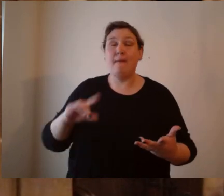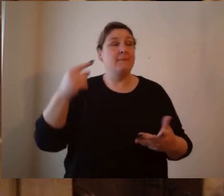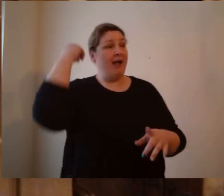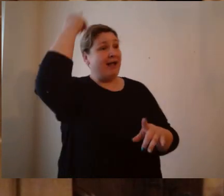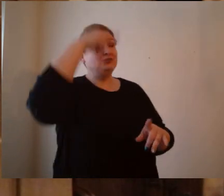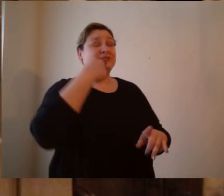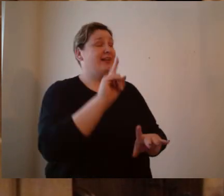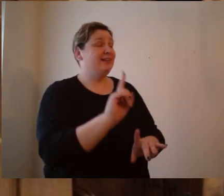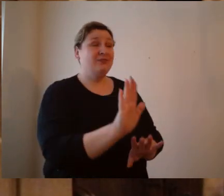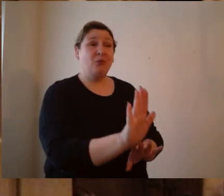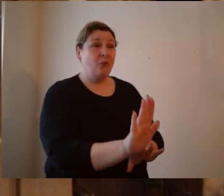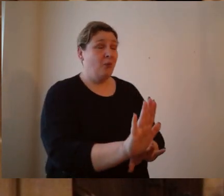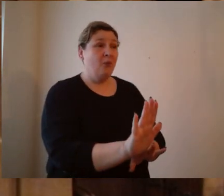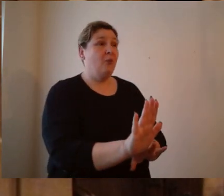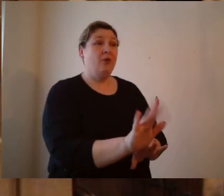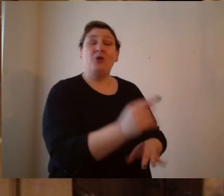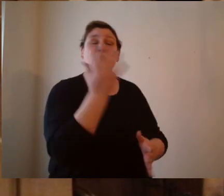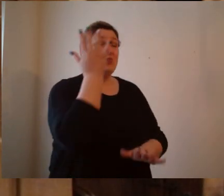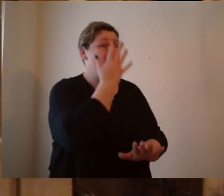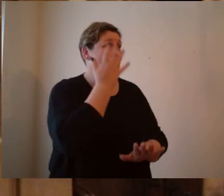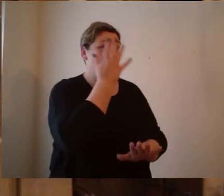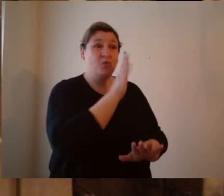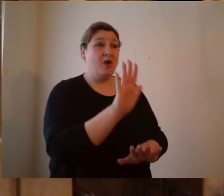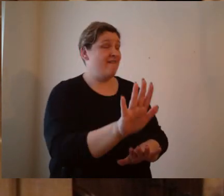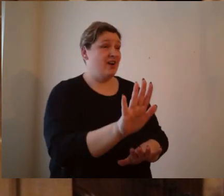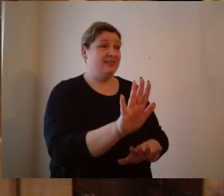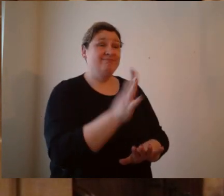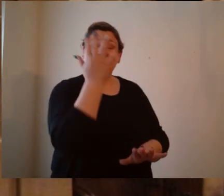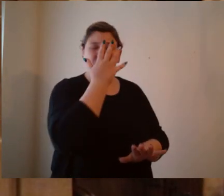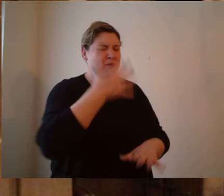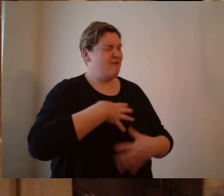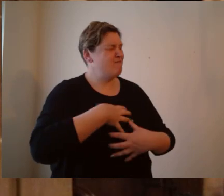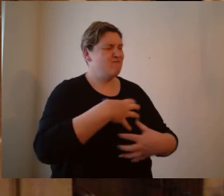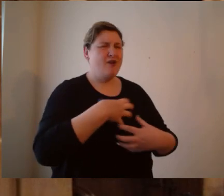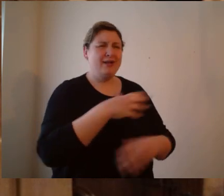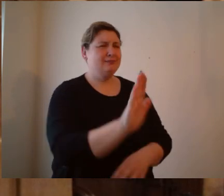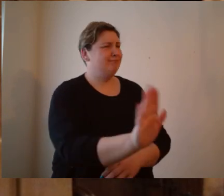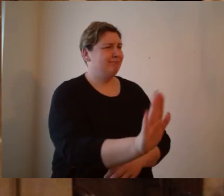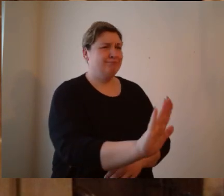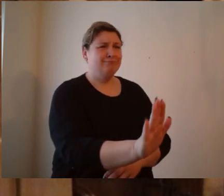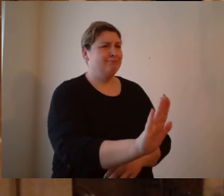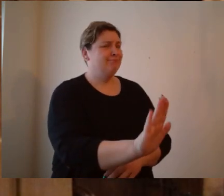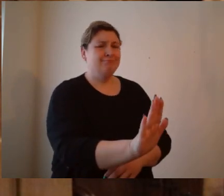But the angel said to them, "Do not be afraid.